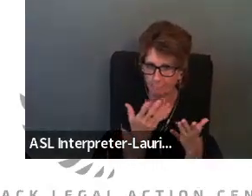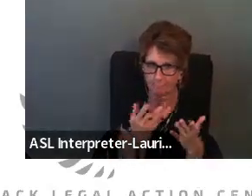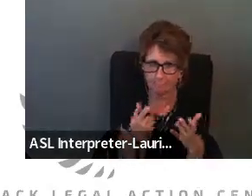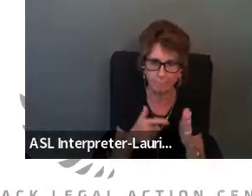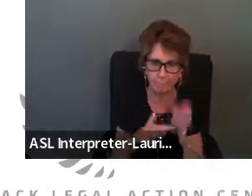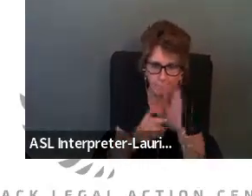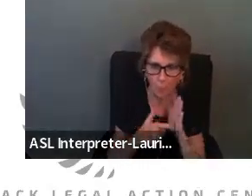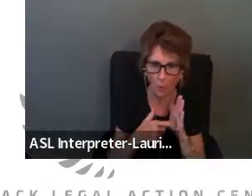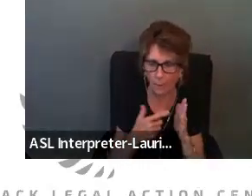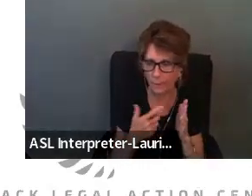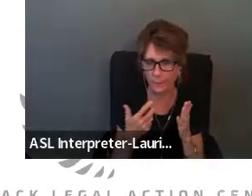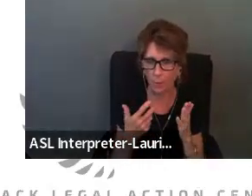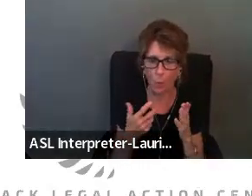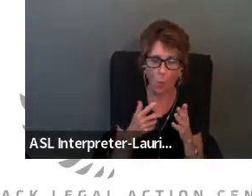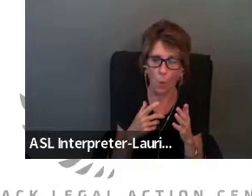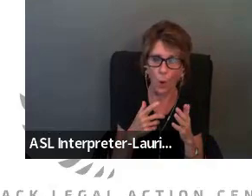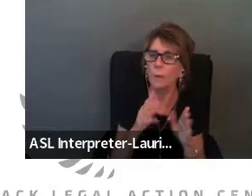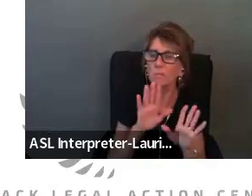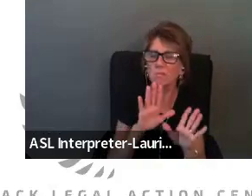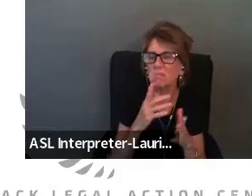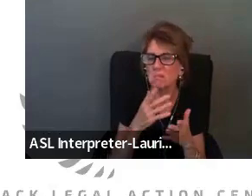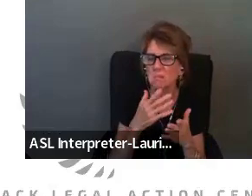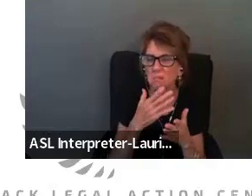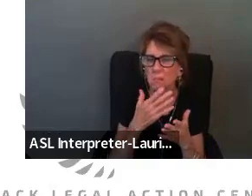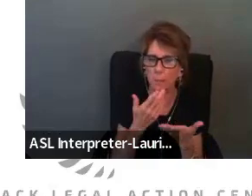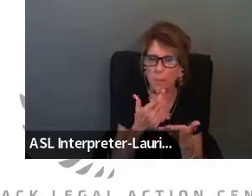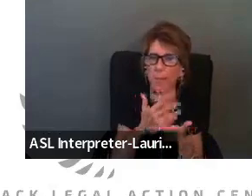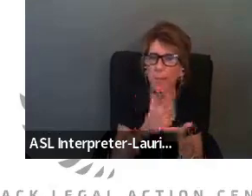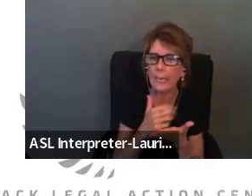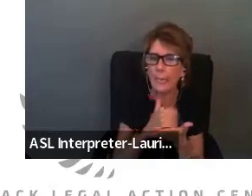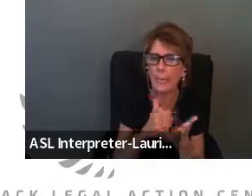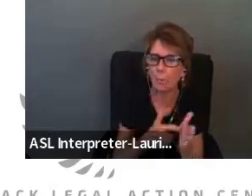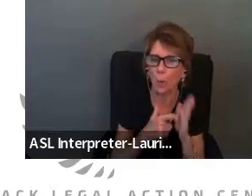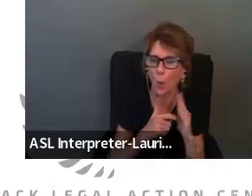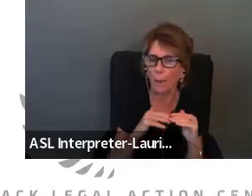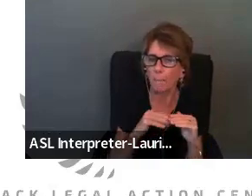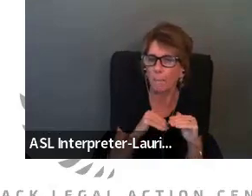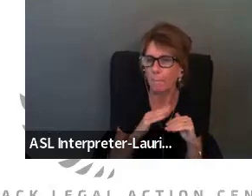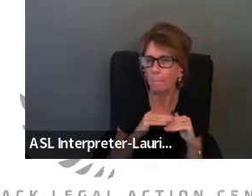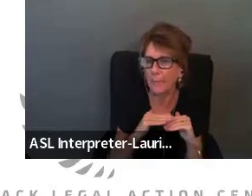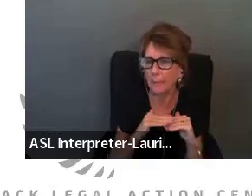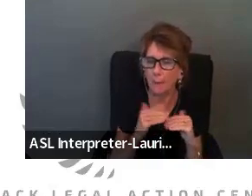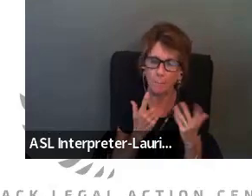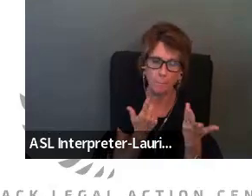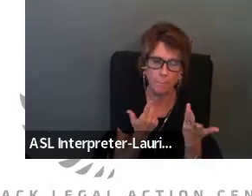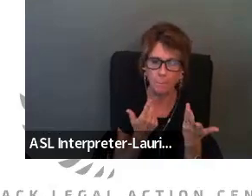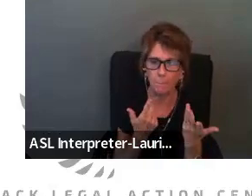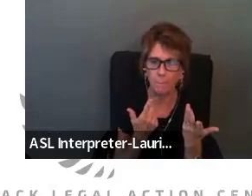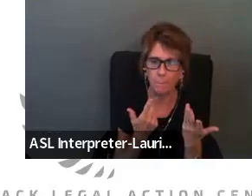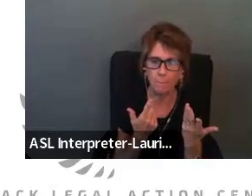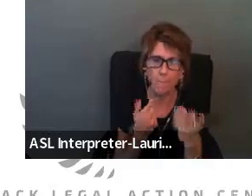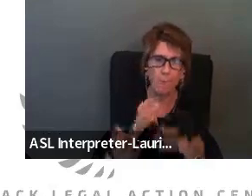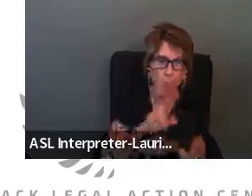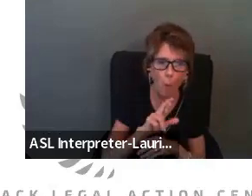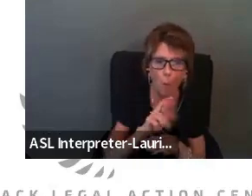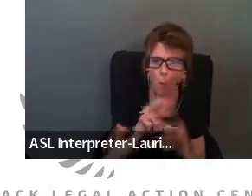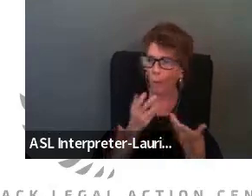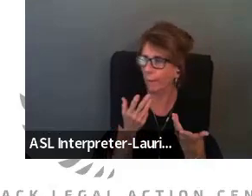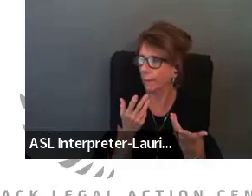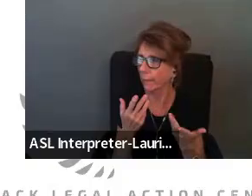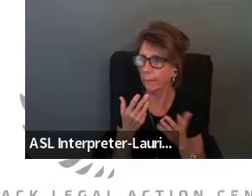but particular income requirements or a period of time residency